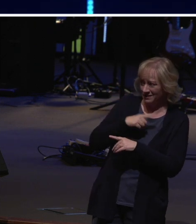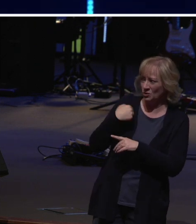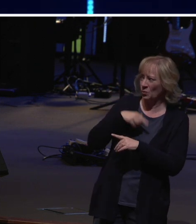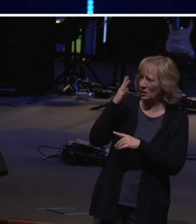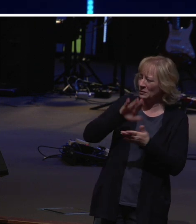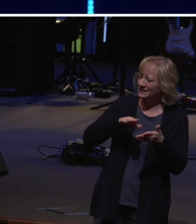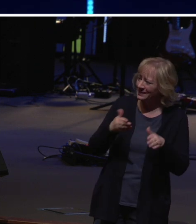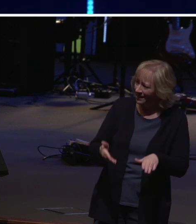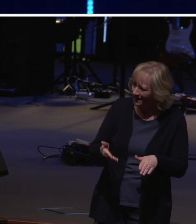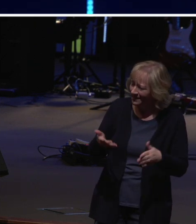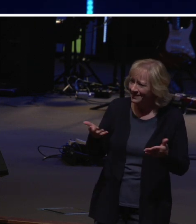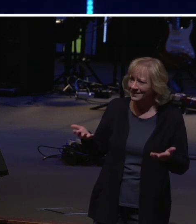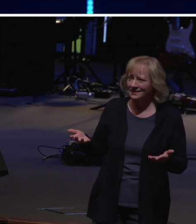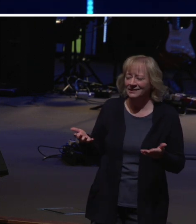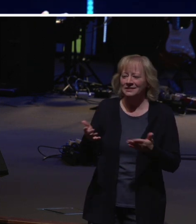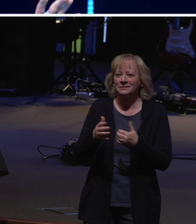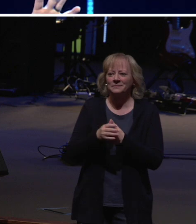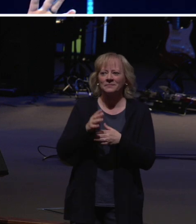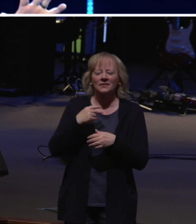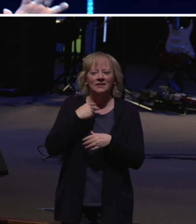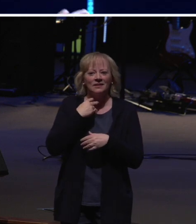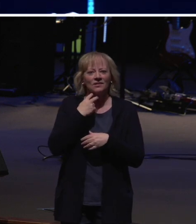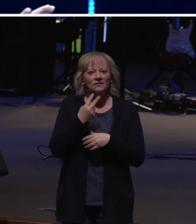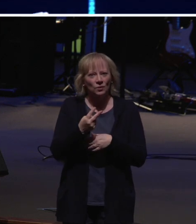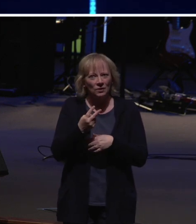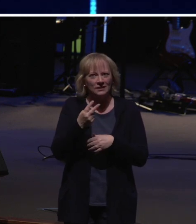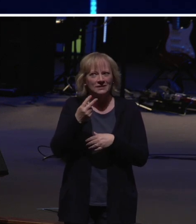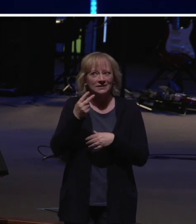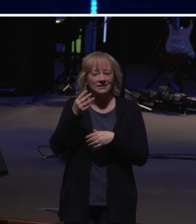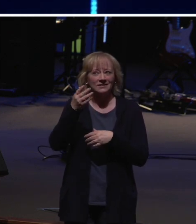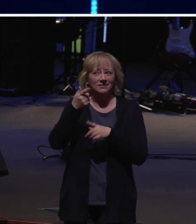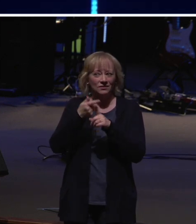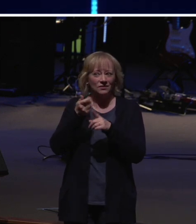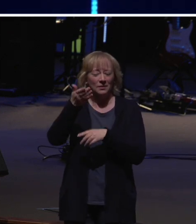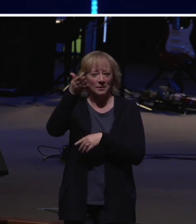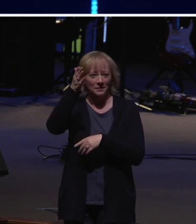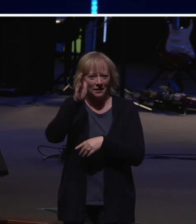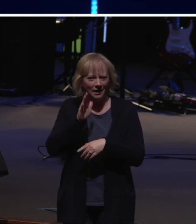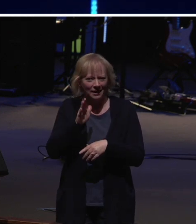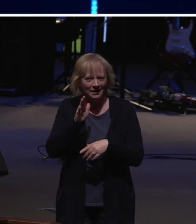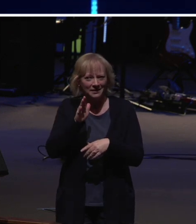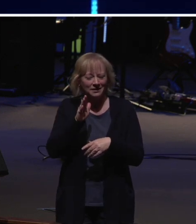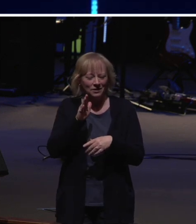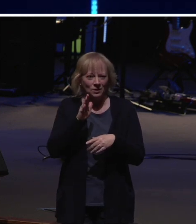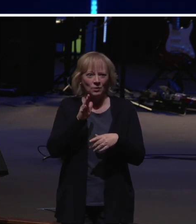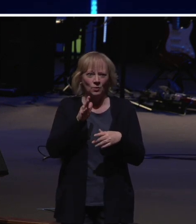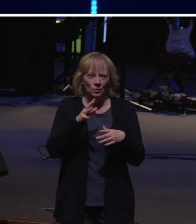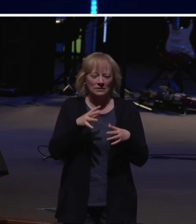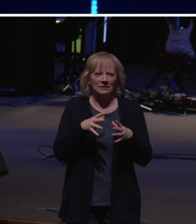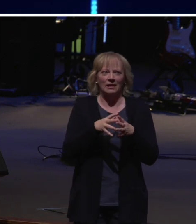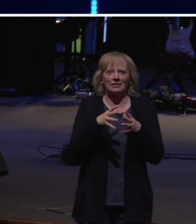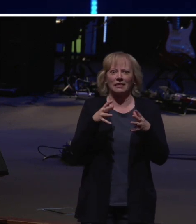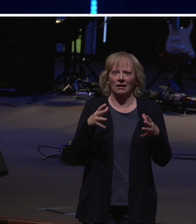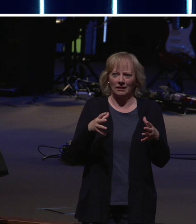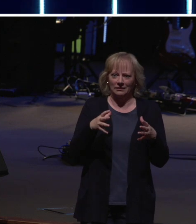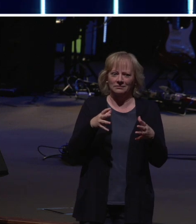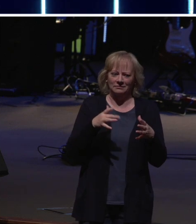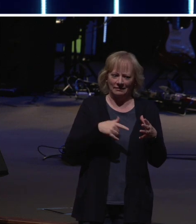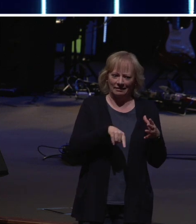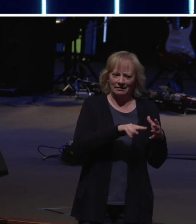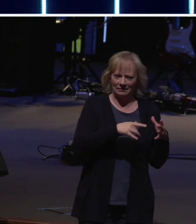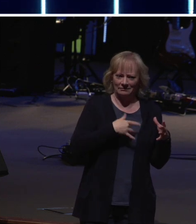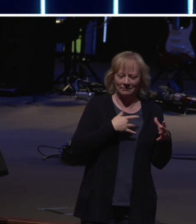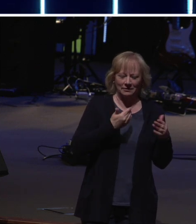die. The voice of God was a lot for them to take in. Now,